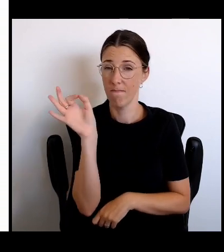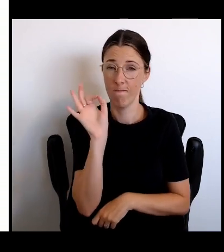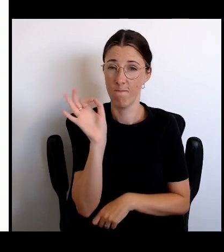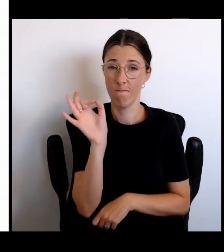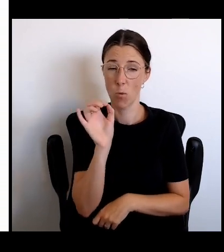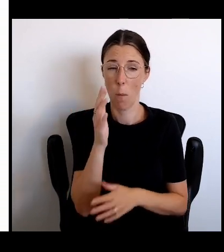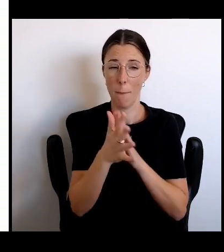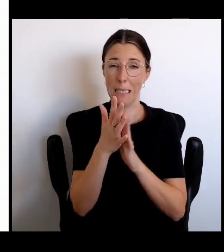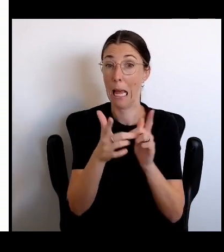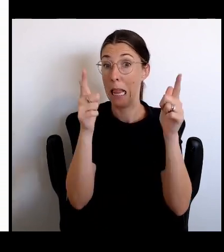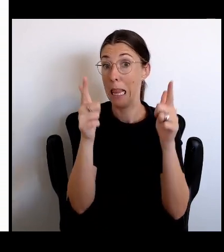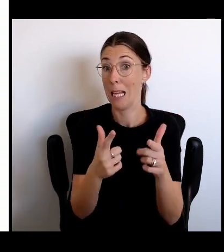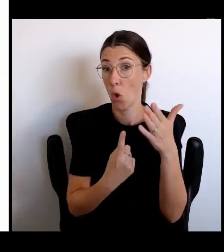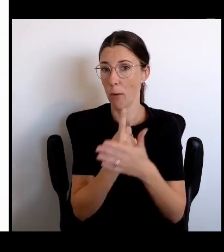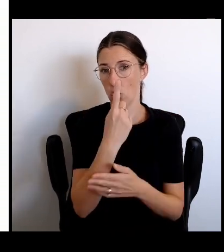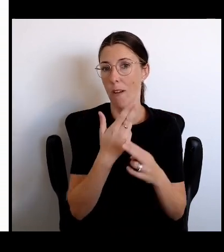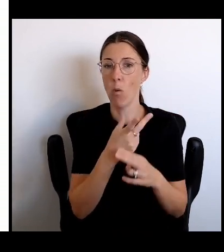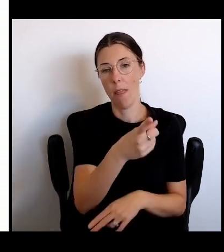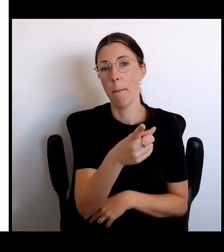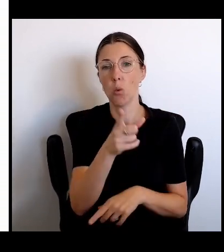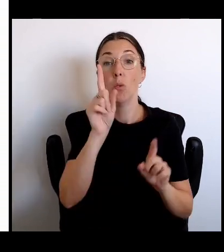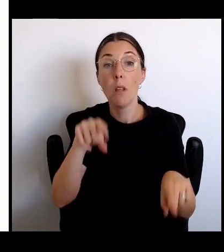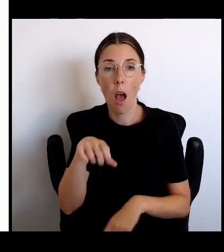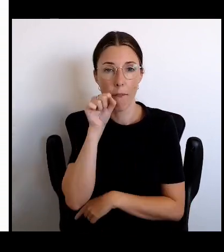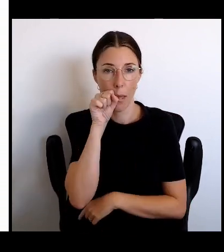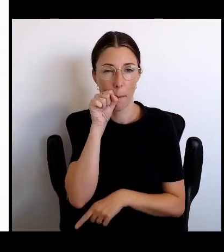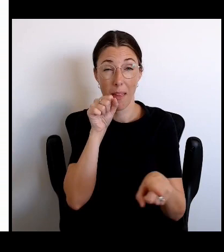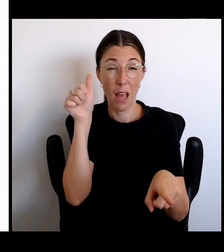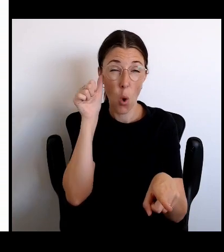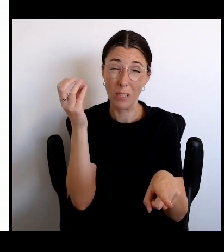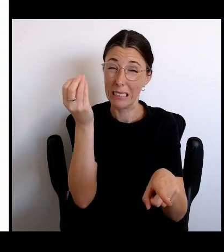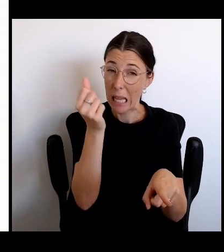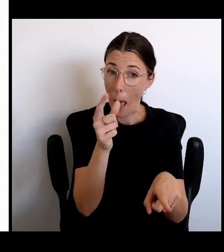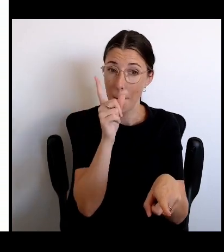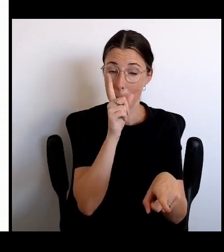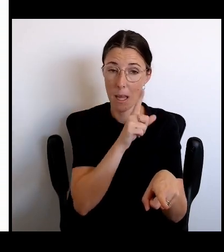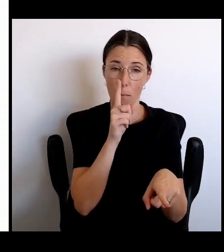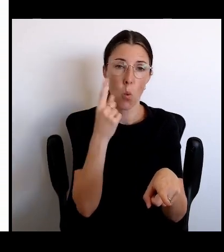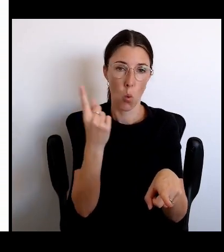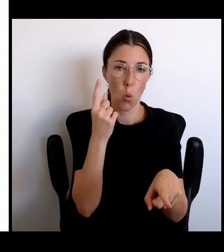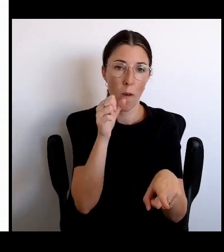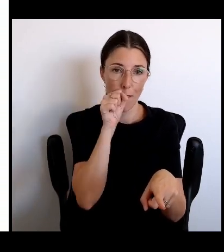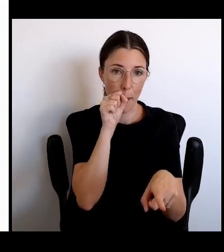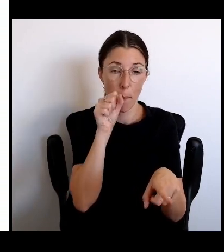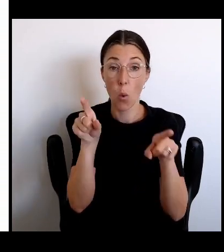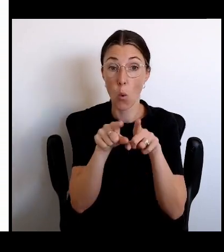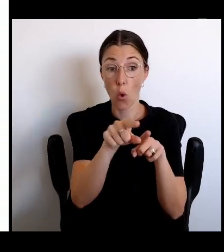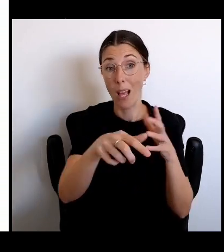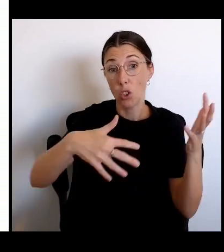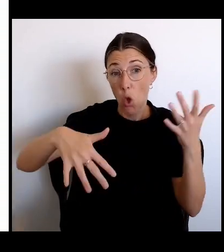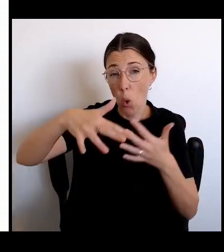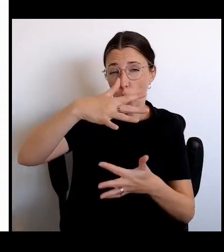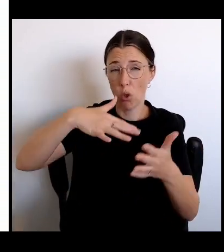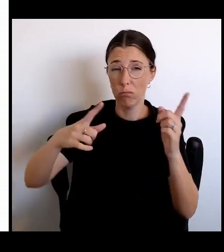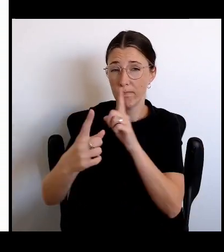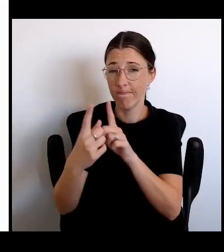vaping, but they do know some people who vape. And they're also socialising, developing peer